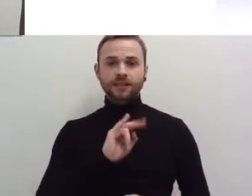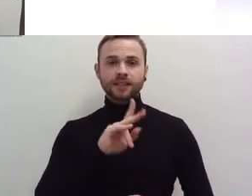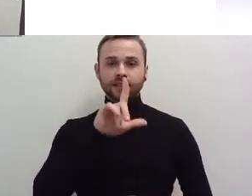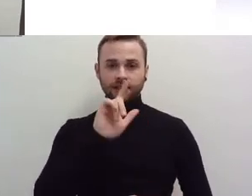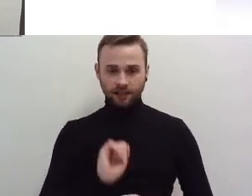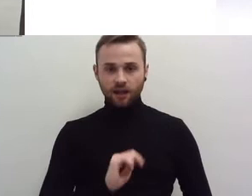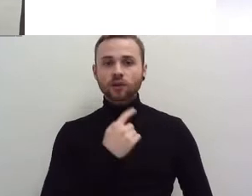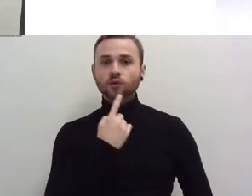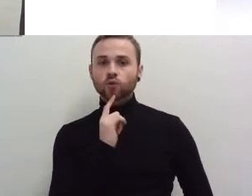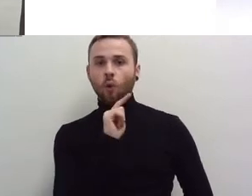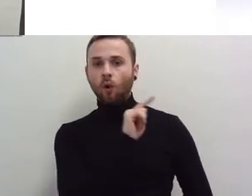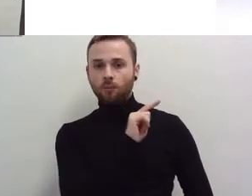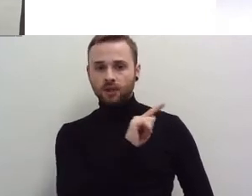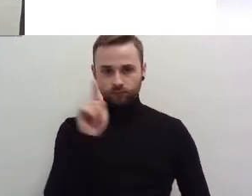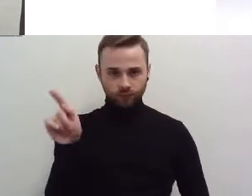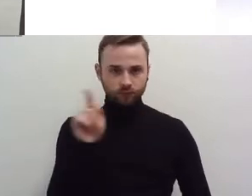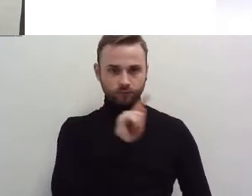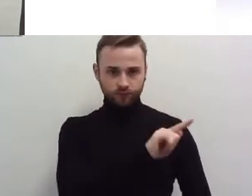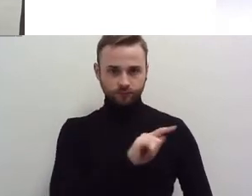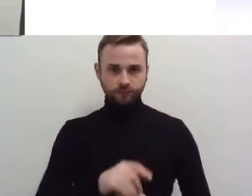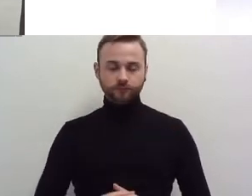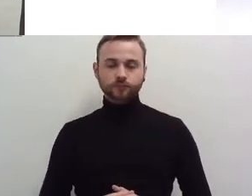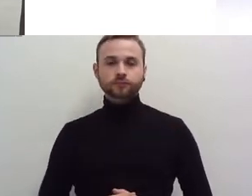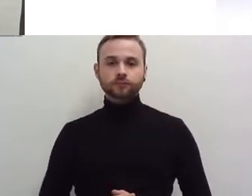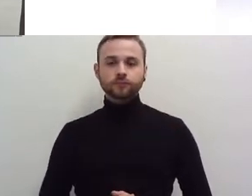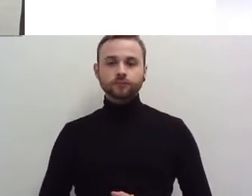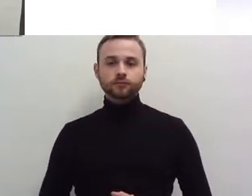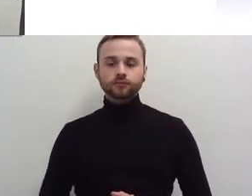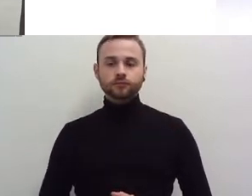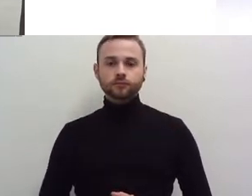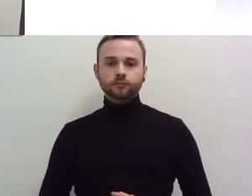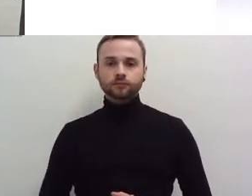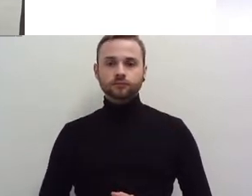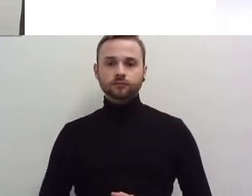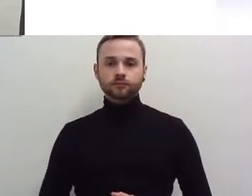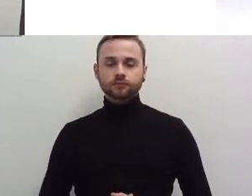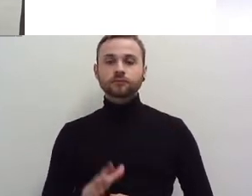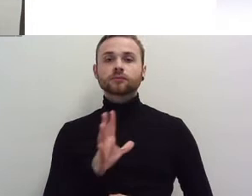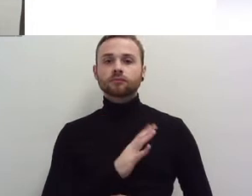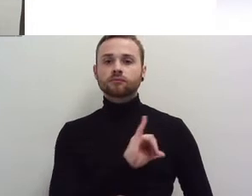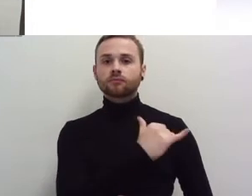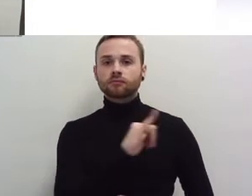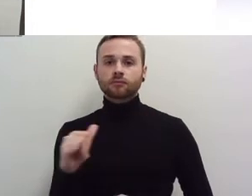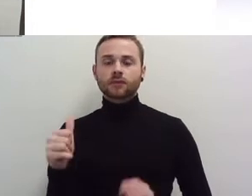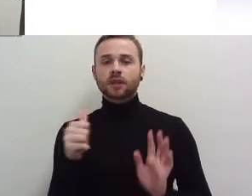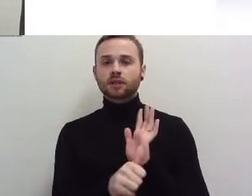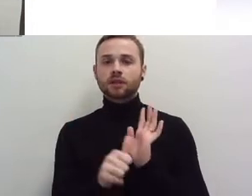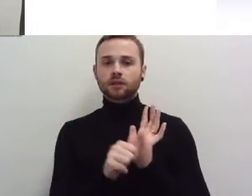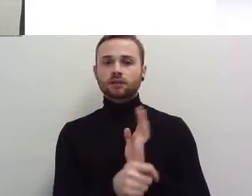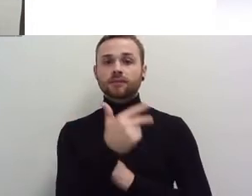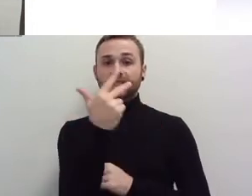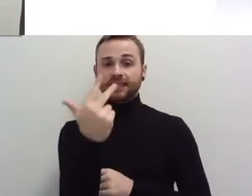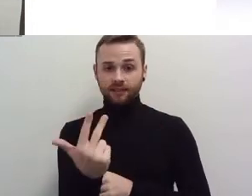the 63 psychosocial interventions that were assessed in this report, we found that the